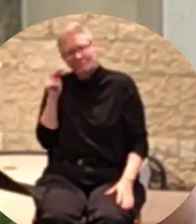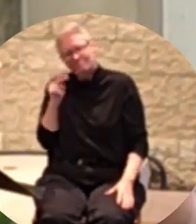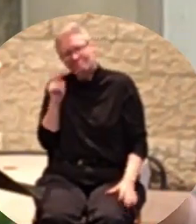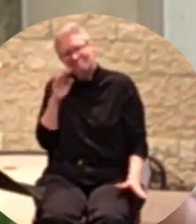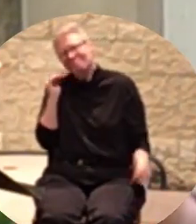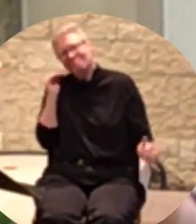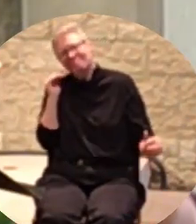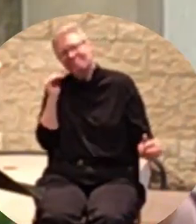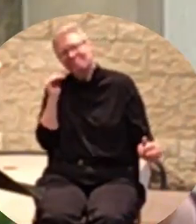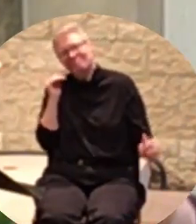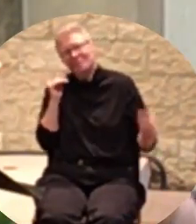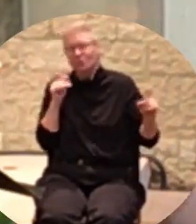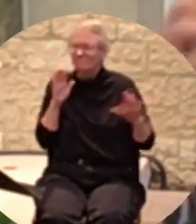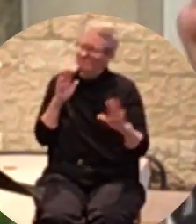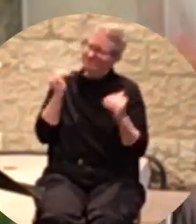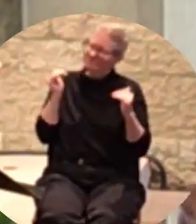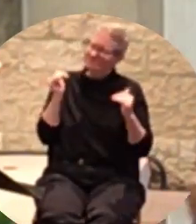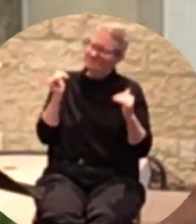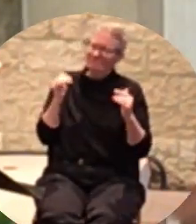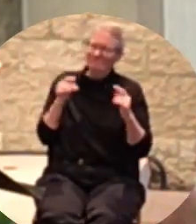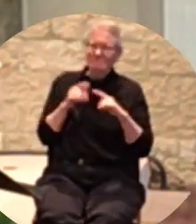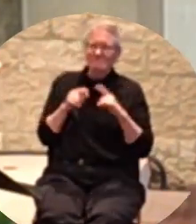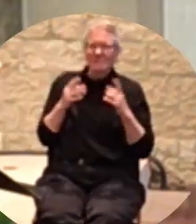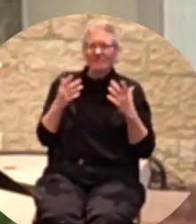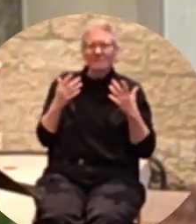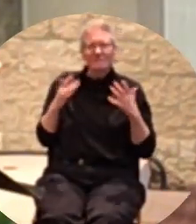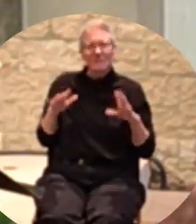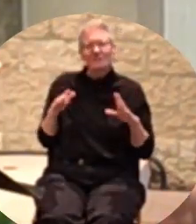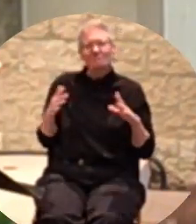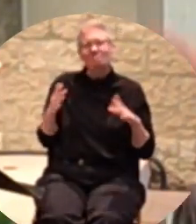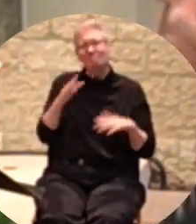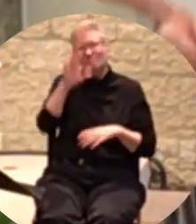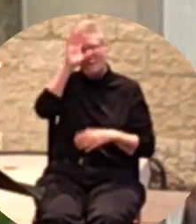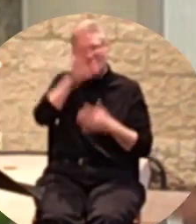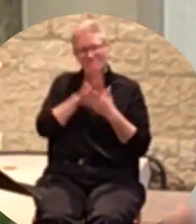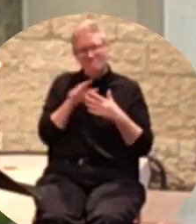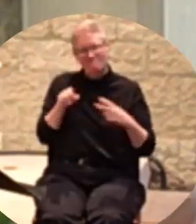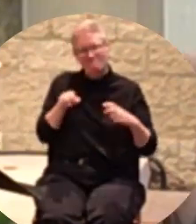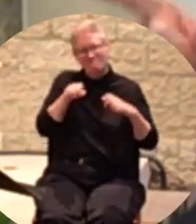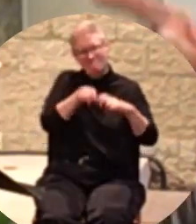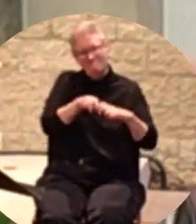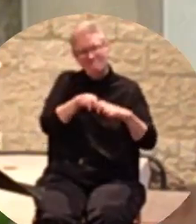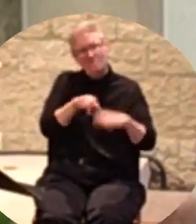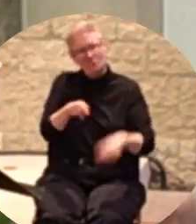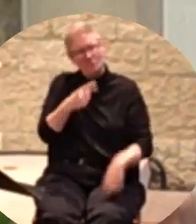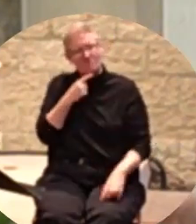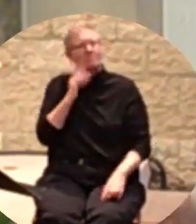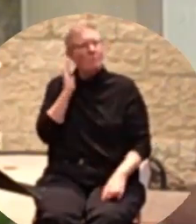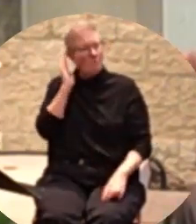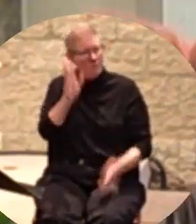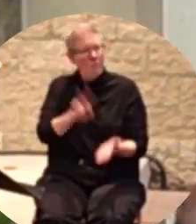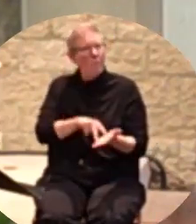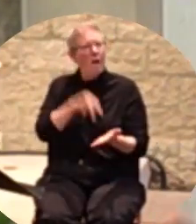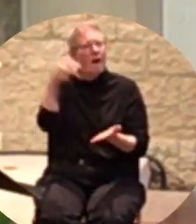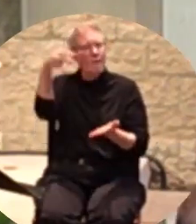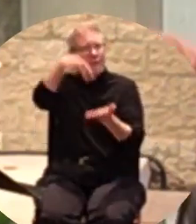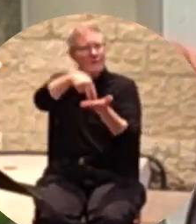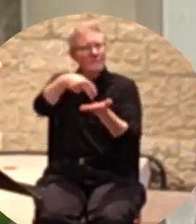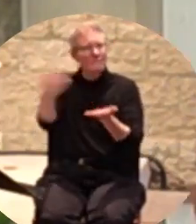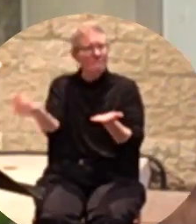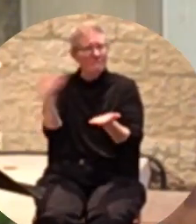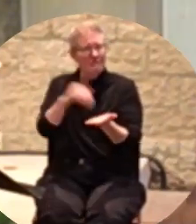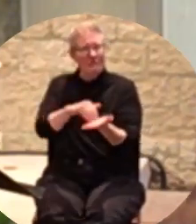smiled back, but she came back to her husband, and she says, I'll rise up again. I'll rise